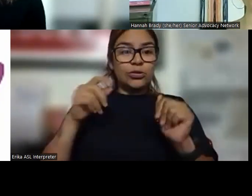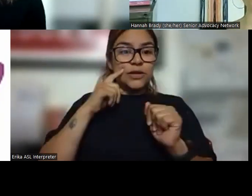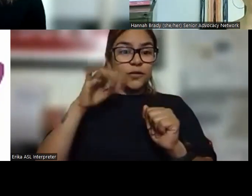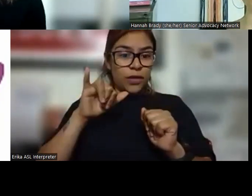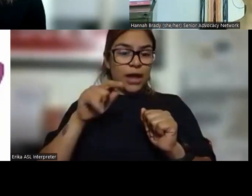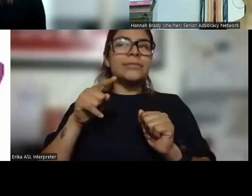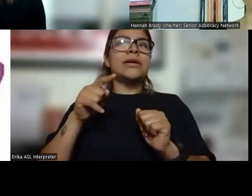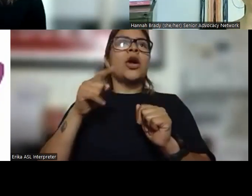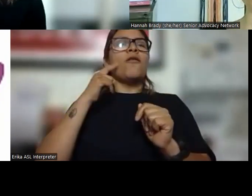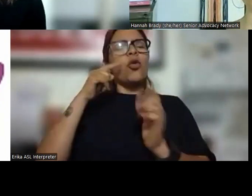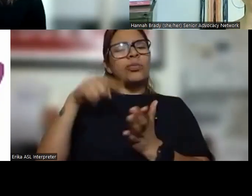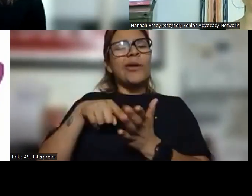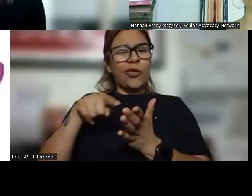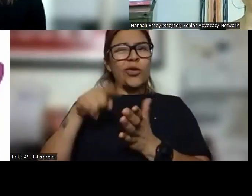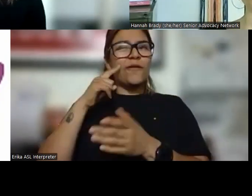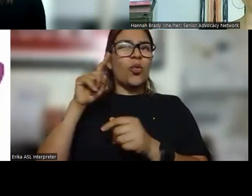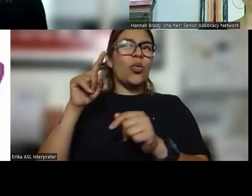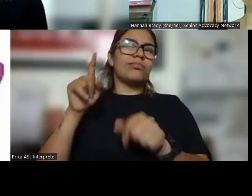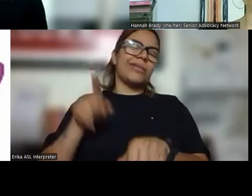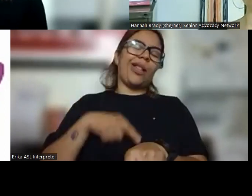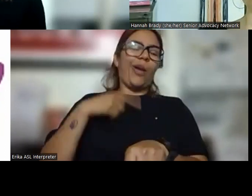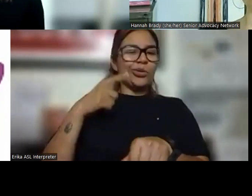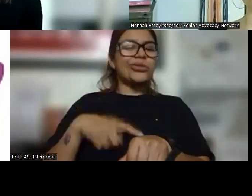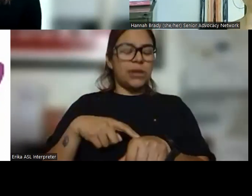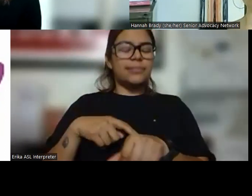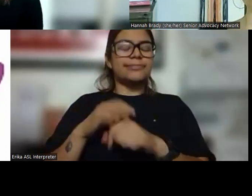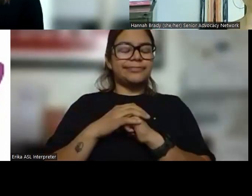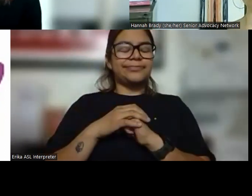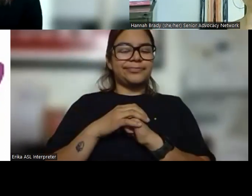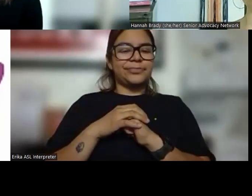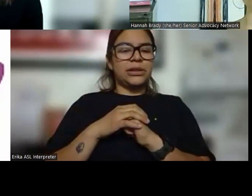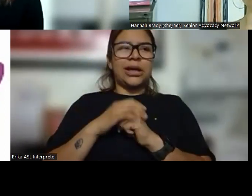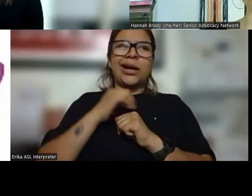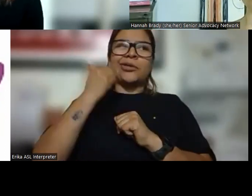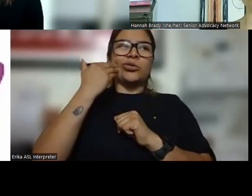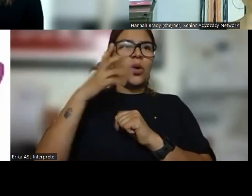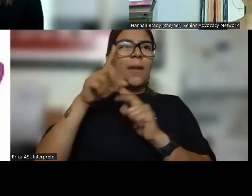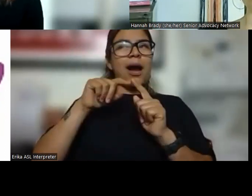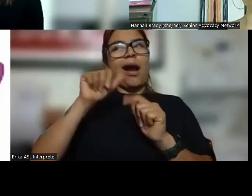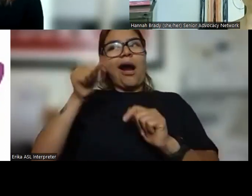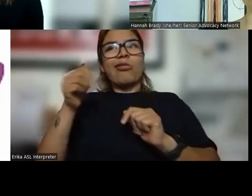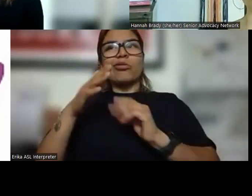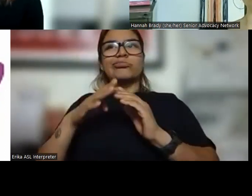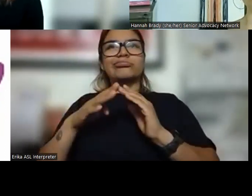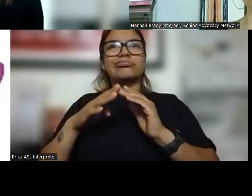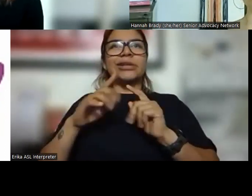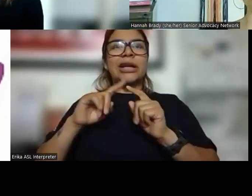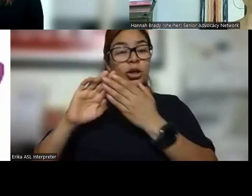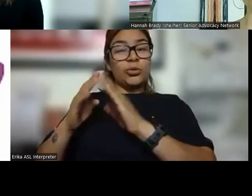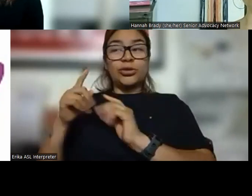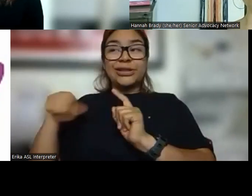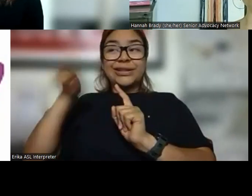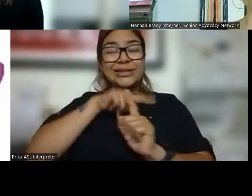more affordable for them long-term. I don't know about other counties, but here, again, we have such a dearth